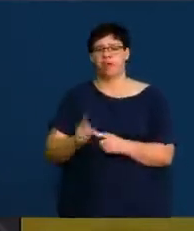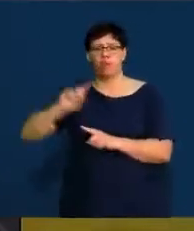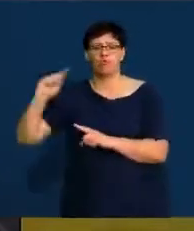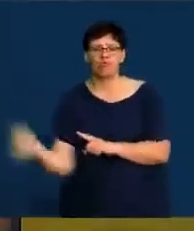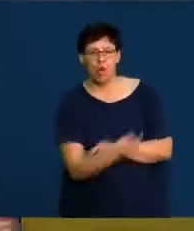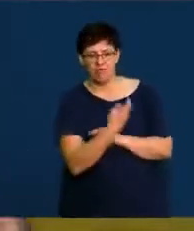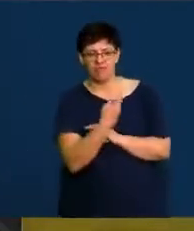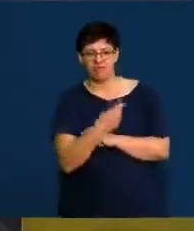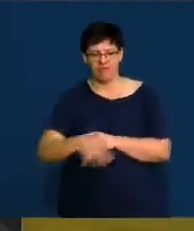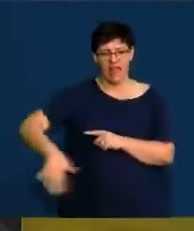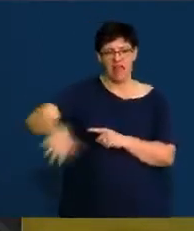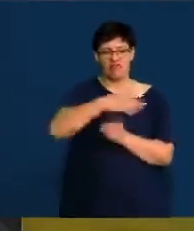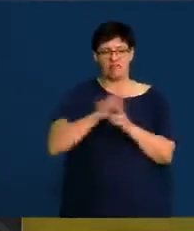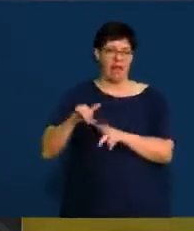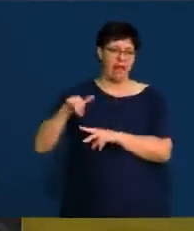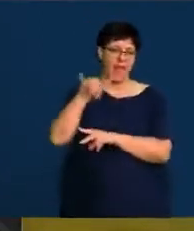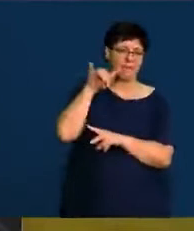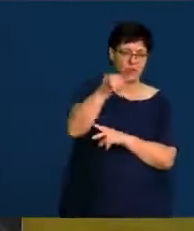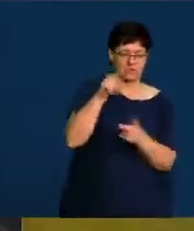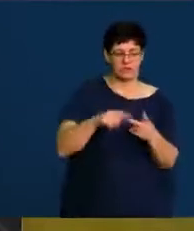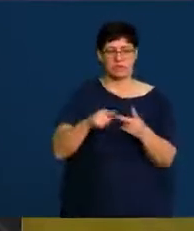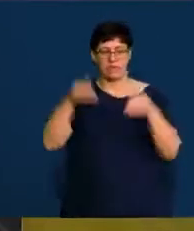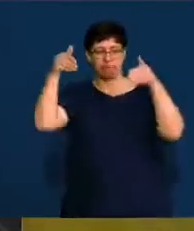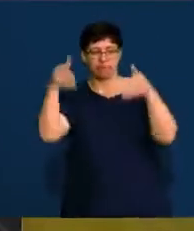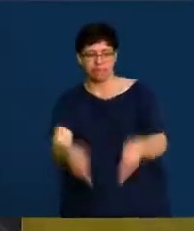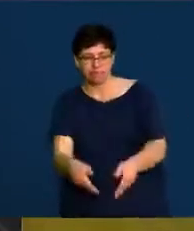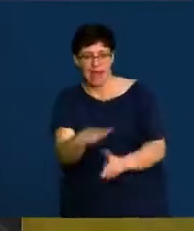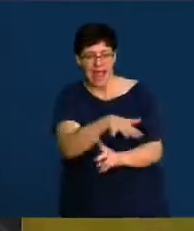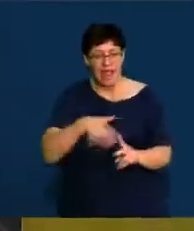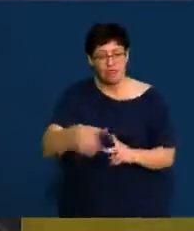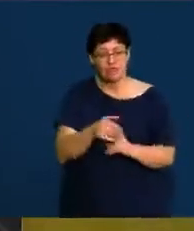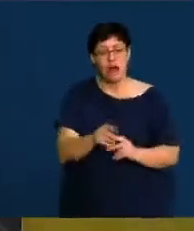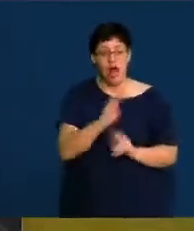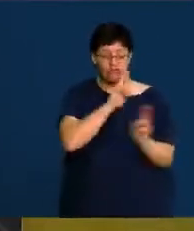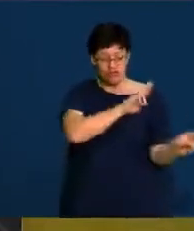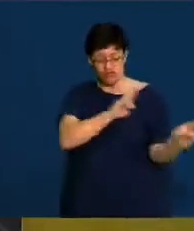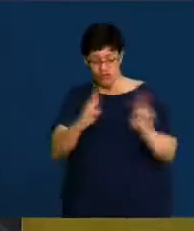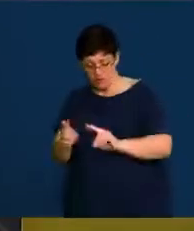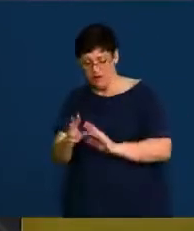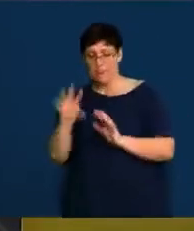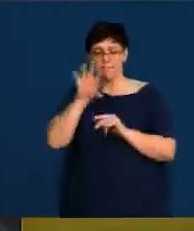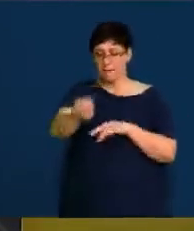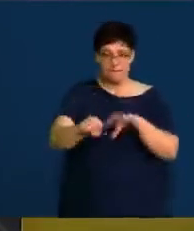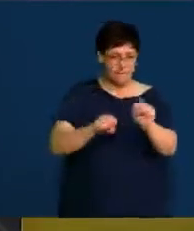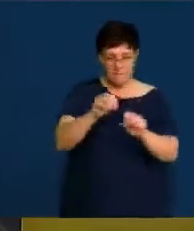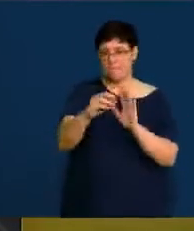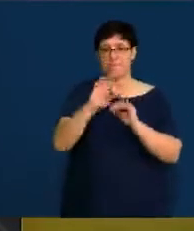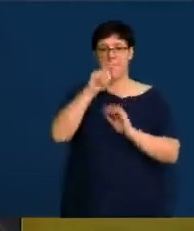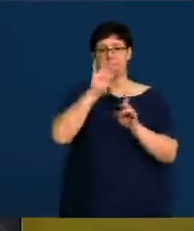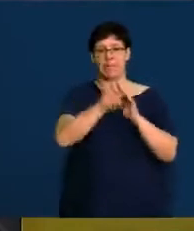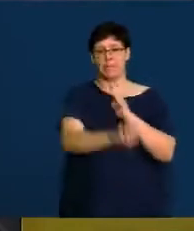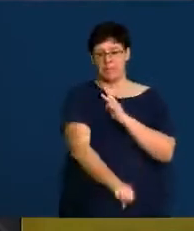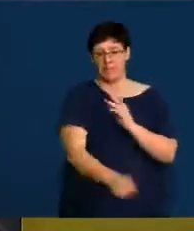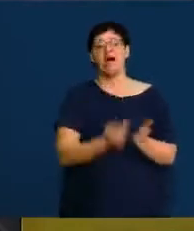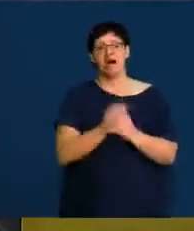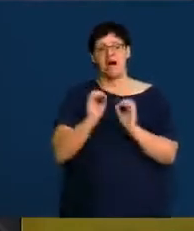courses, airports, cemeteries. Use the reference, locate these different features on the map, and you'll be